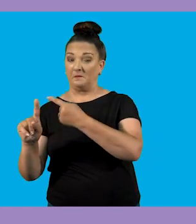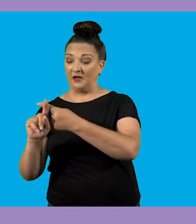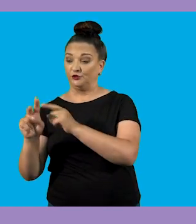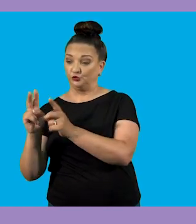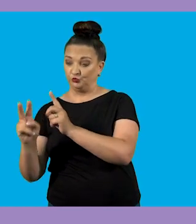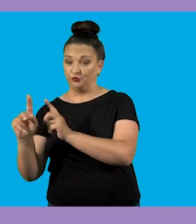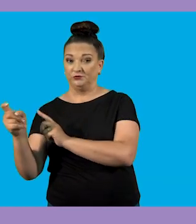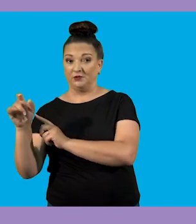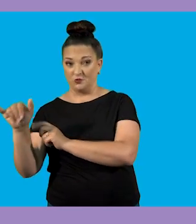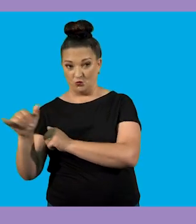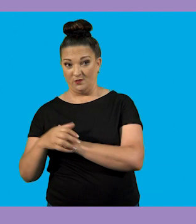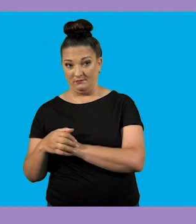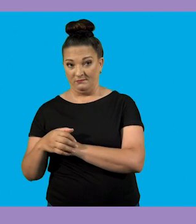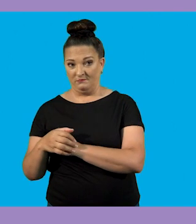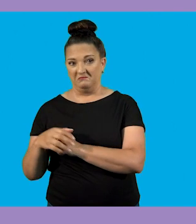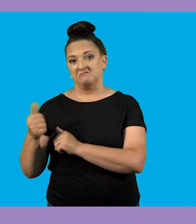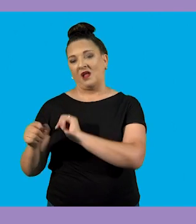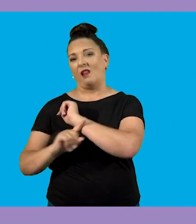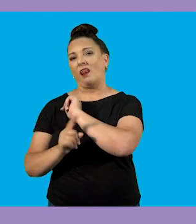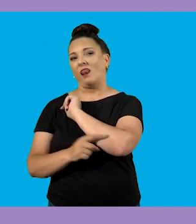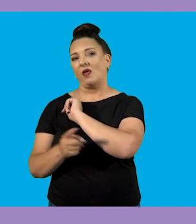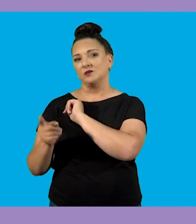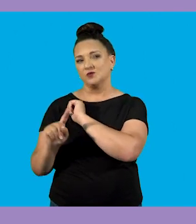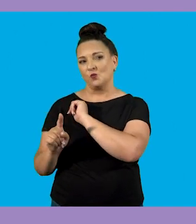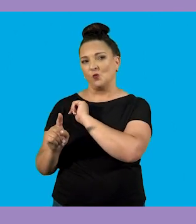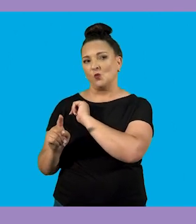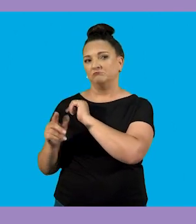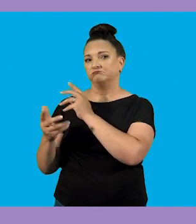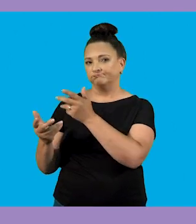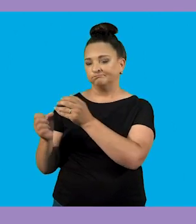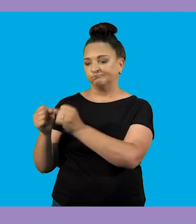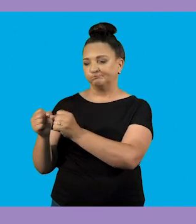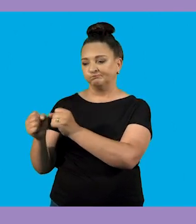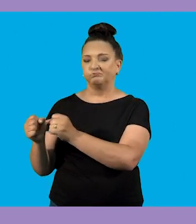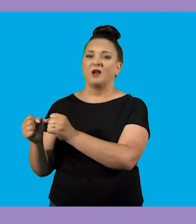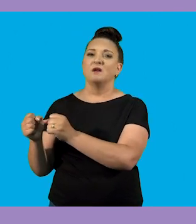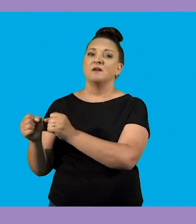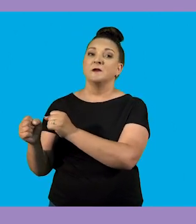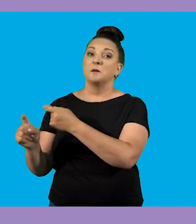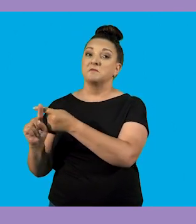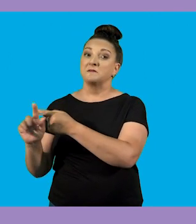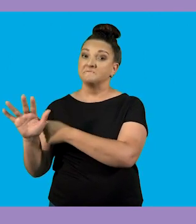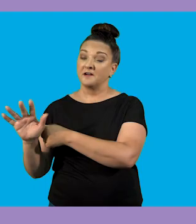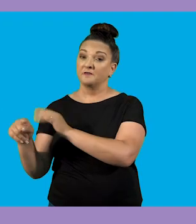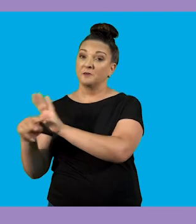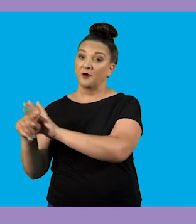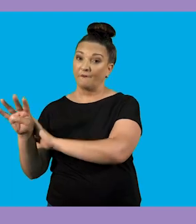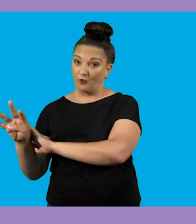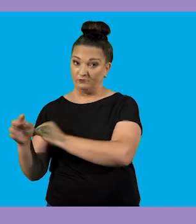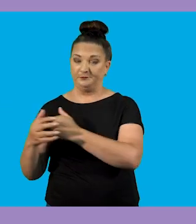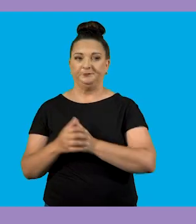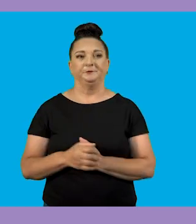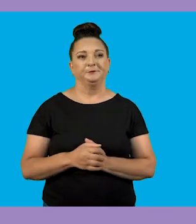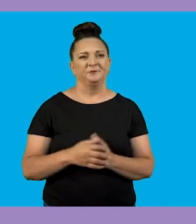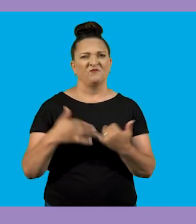the 12xy. And lastly, we have the constants, which is the 5 and the 4.